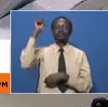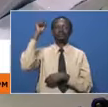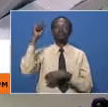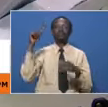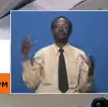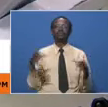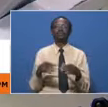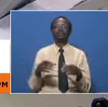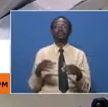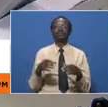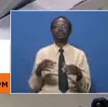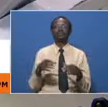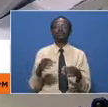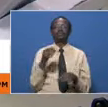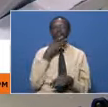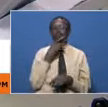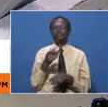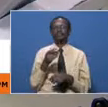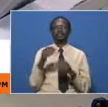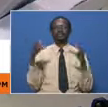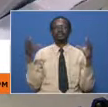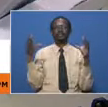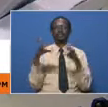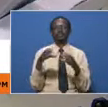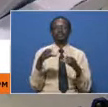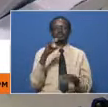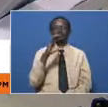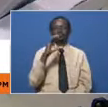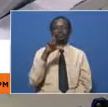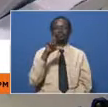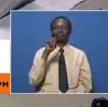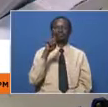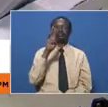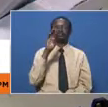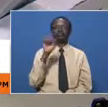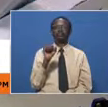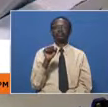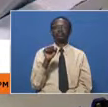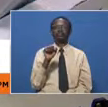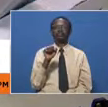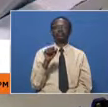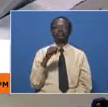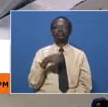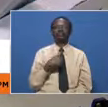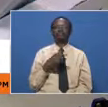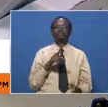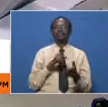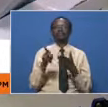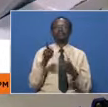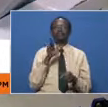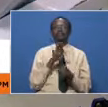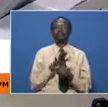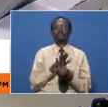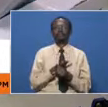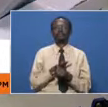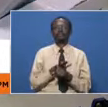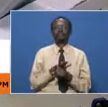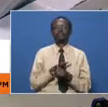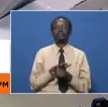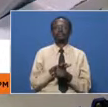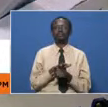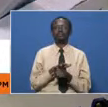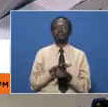parties are like clubs. You didn't pay. No, I was the one who was paying the most. Some of you remember, I used to be chasing